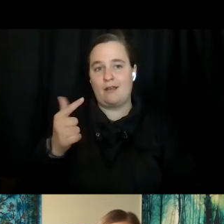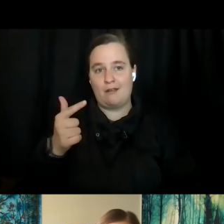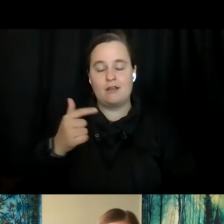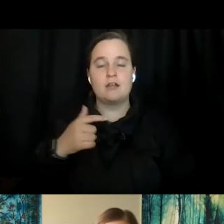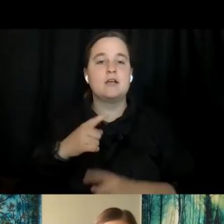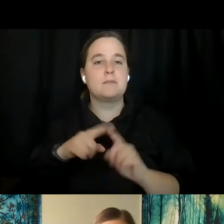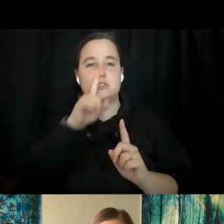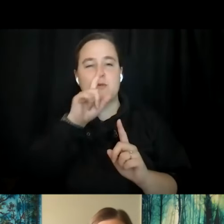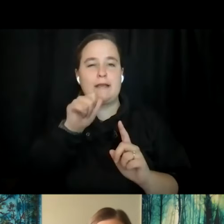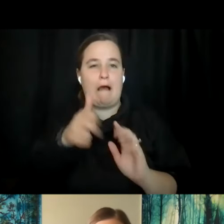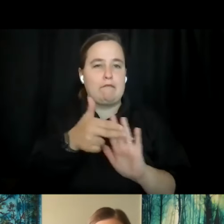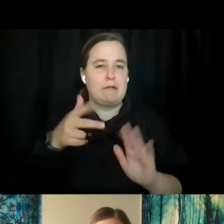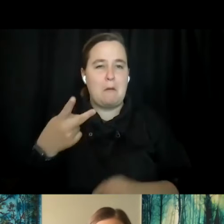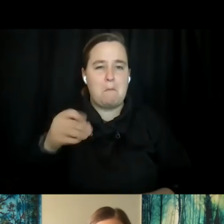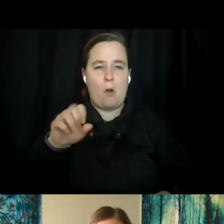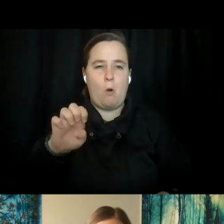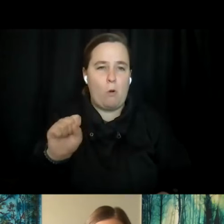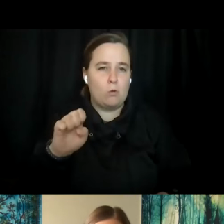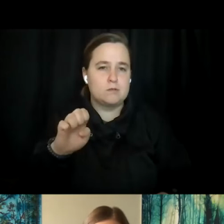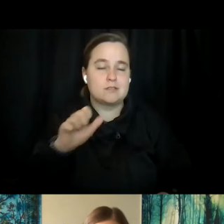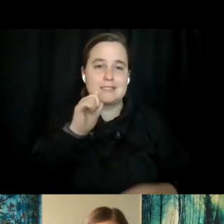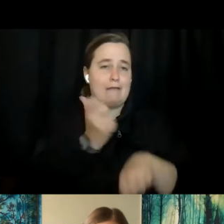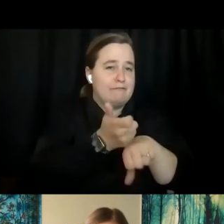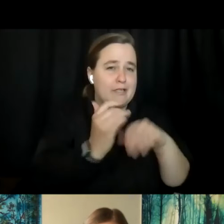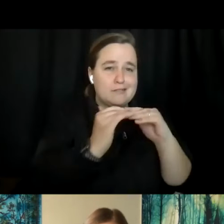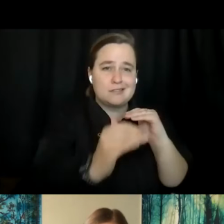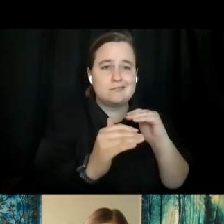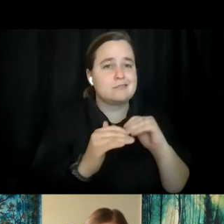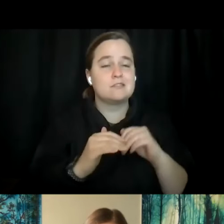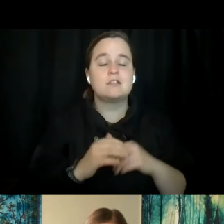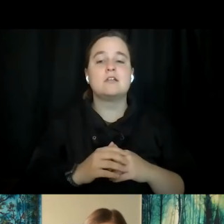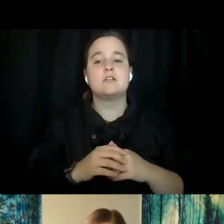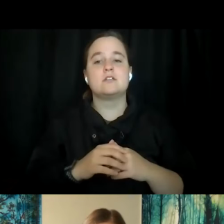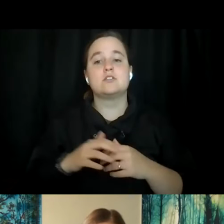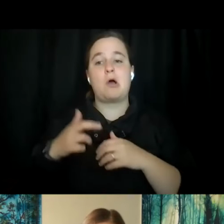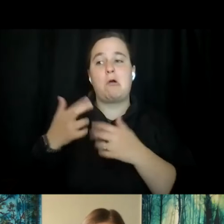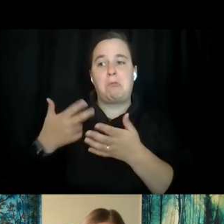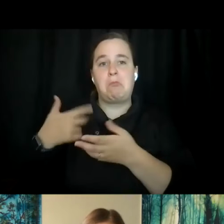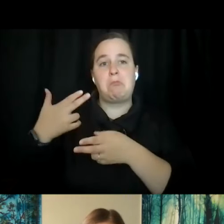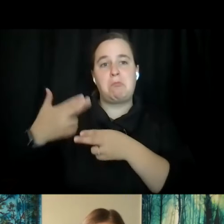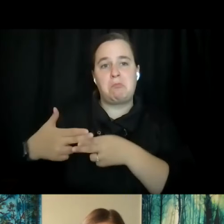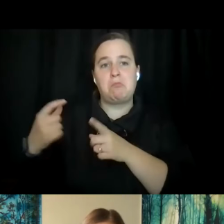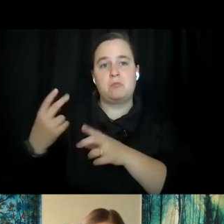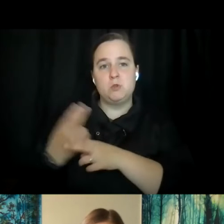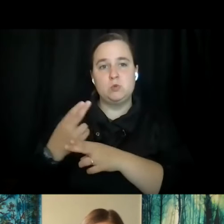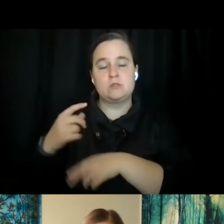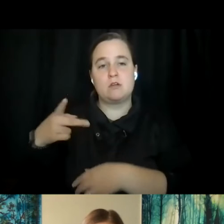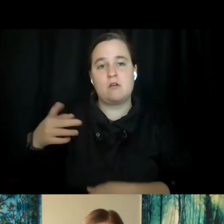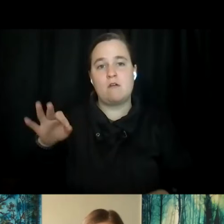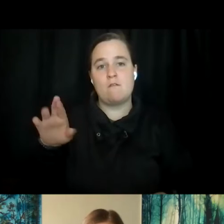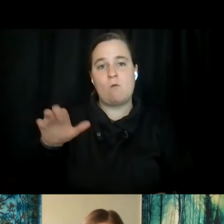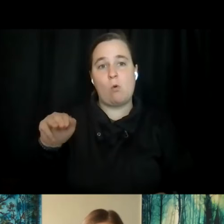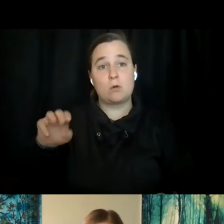pose per se. It's not a static lens. So referring to them as physical forms, and sometimes I hear